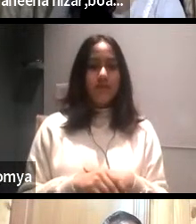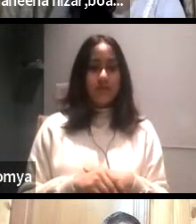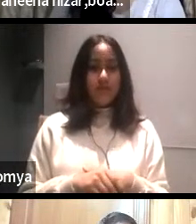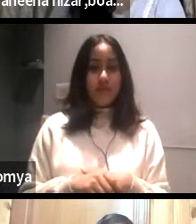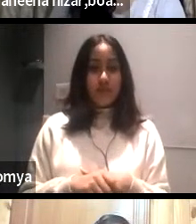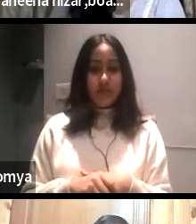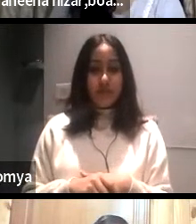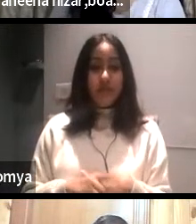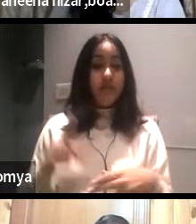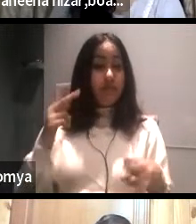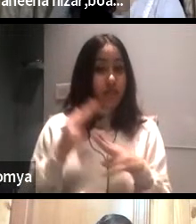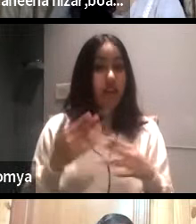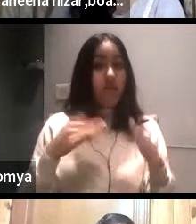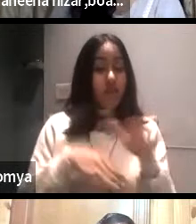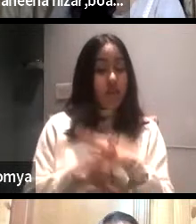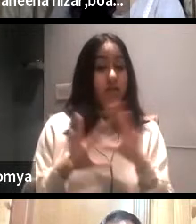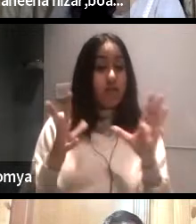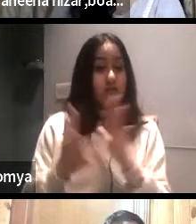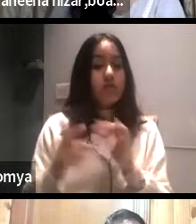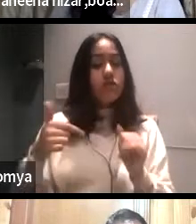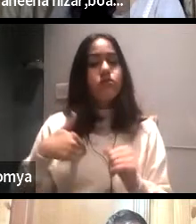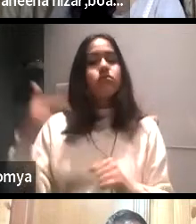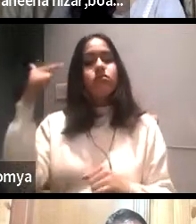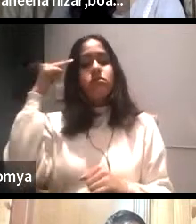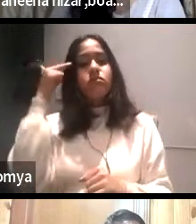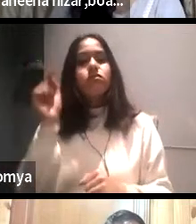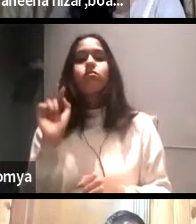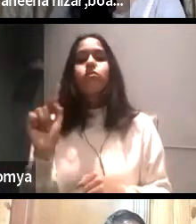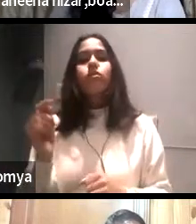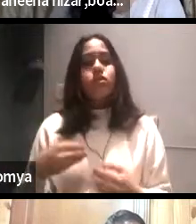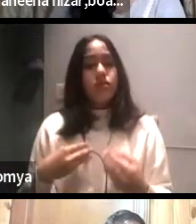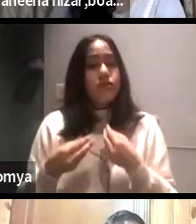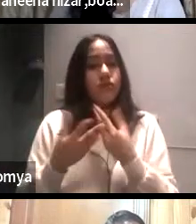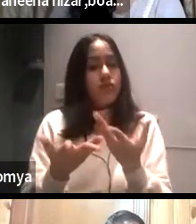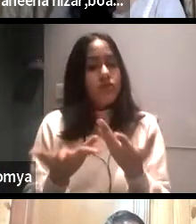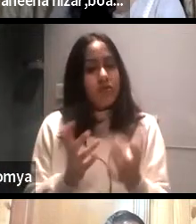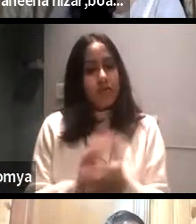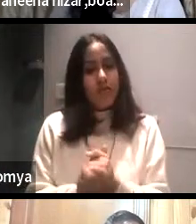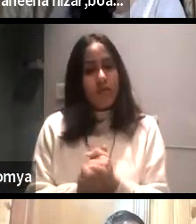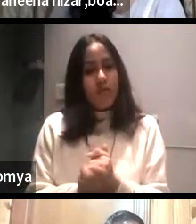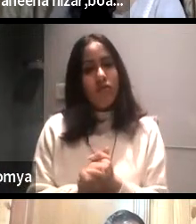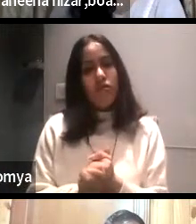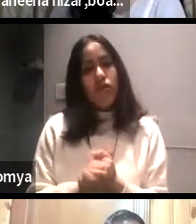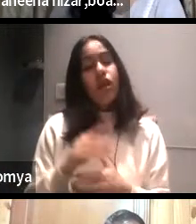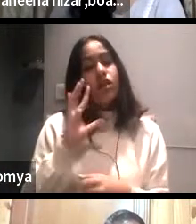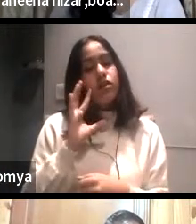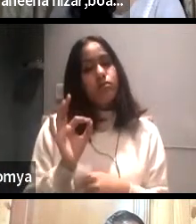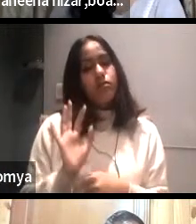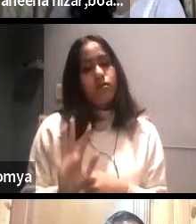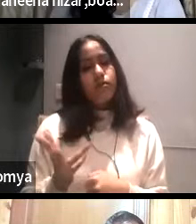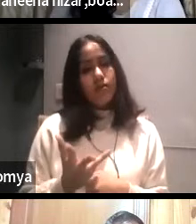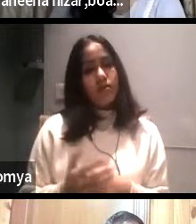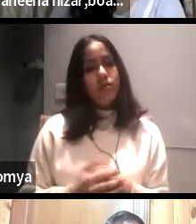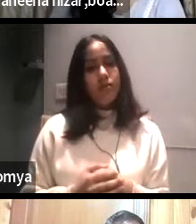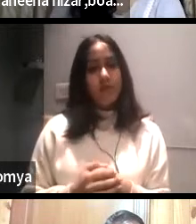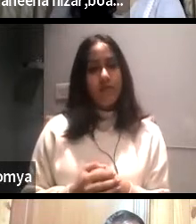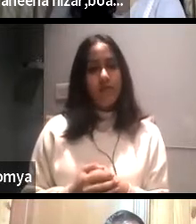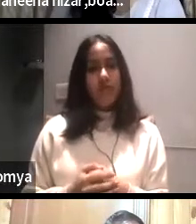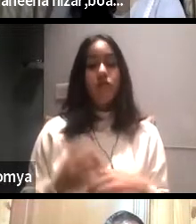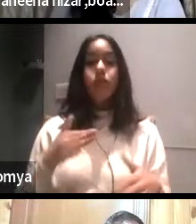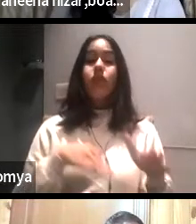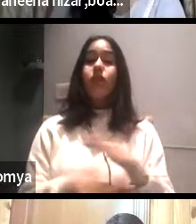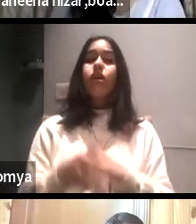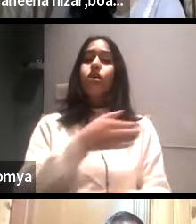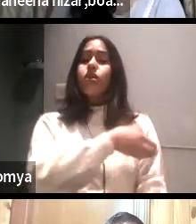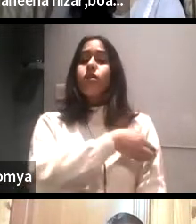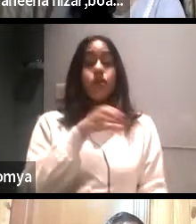So from a World Trade Center point of view, I would suggest something very important, which is entrepreneurship.